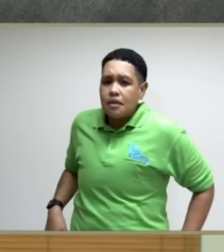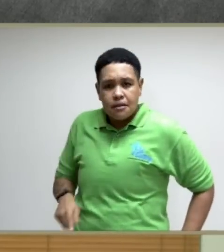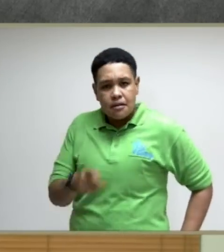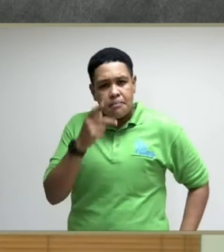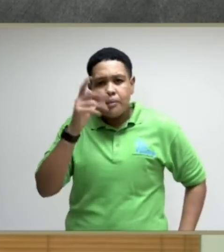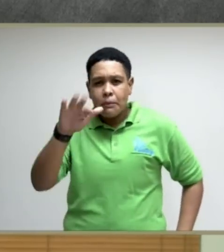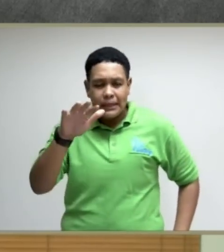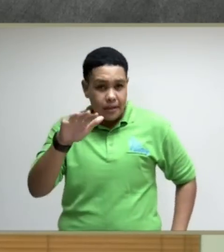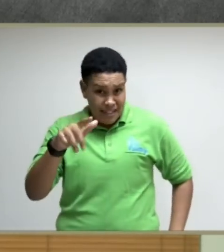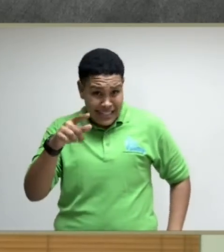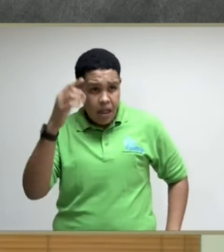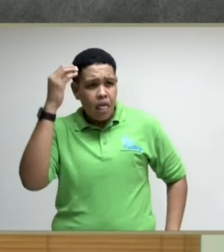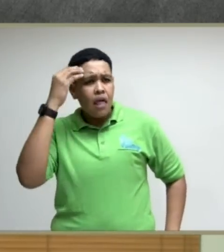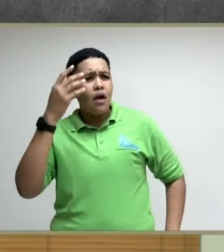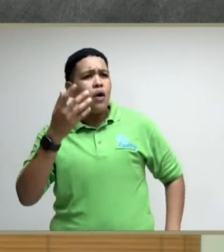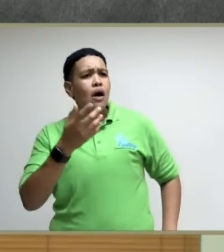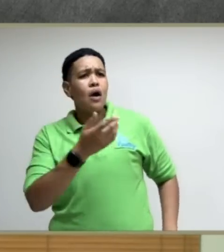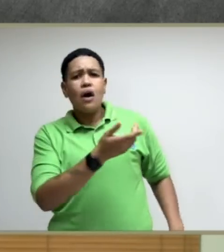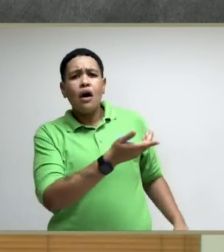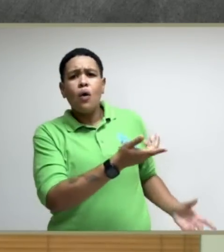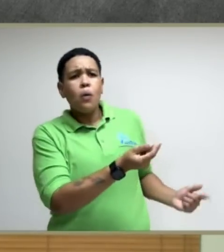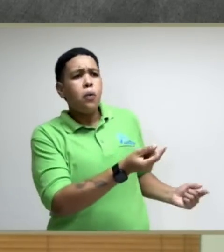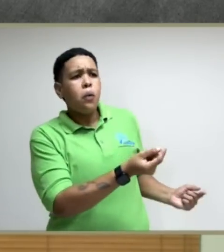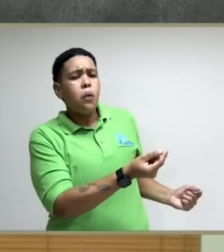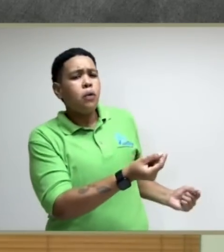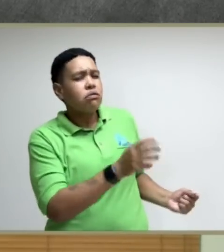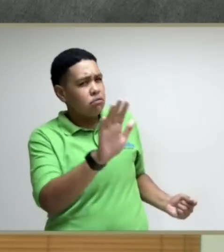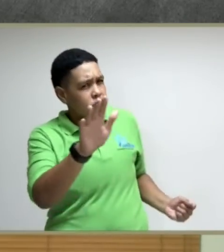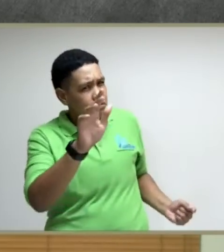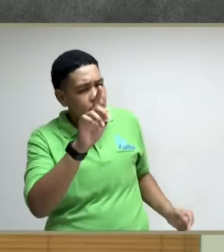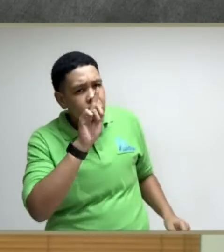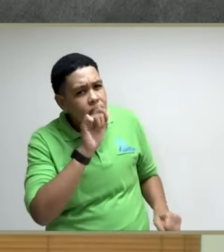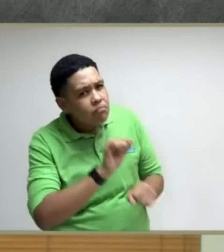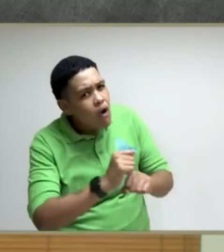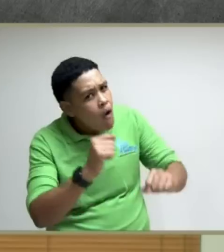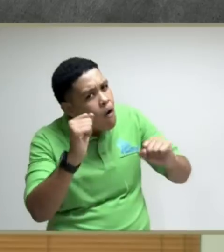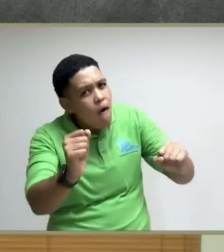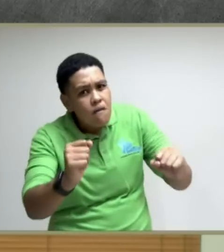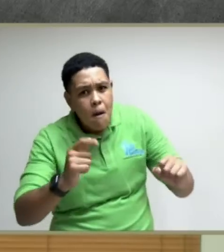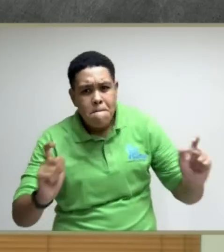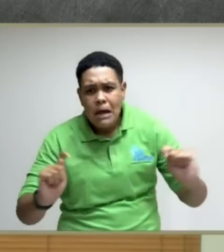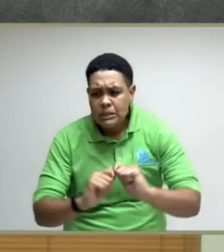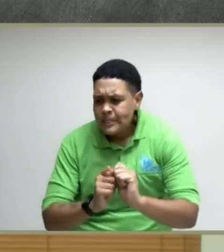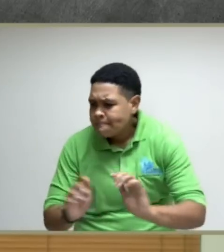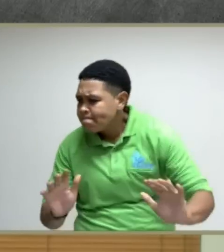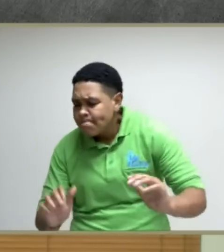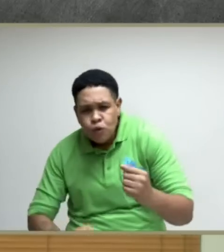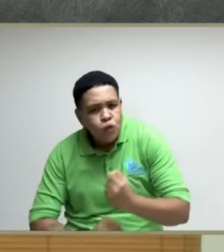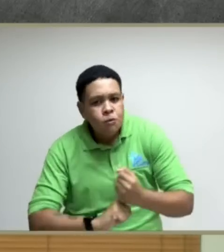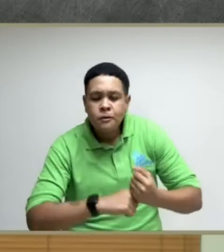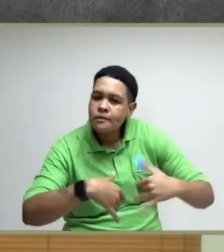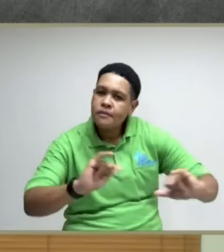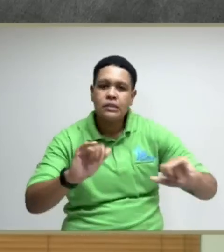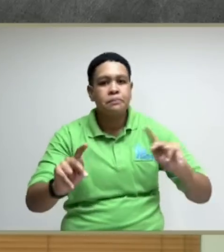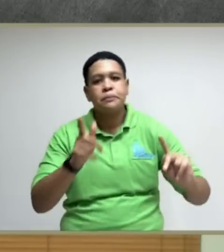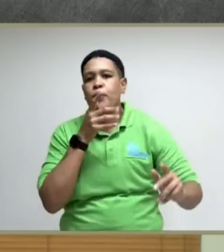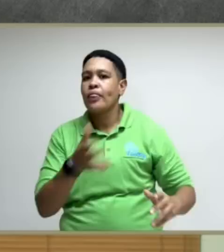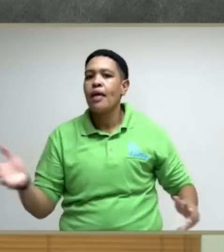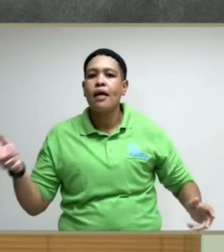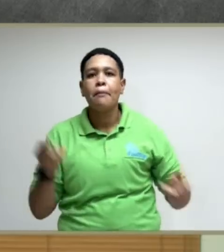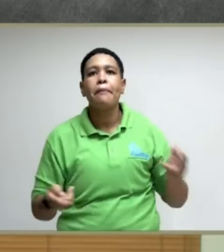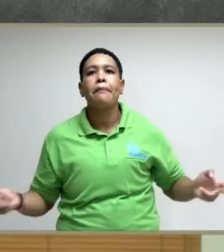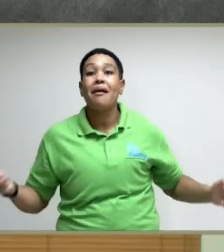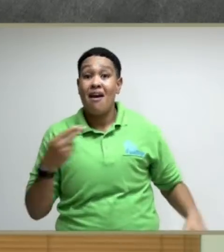place by the management teams to provide support to our patients. The pathology of severe COVID,